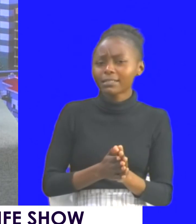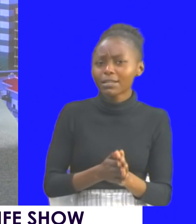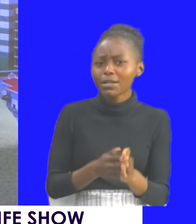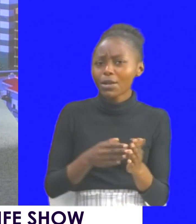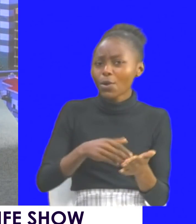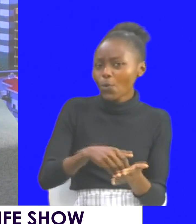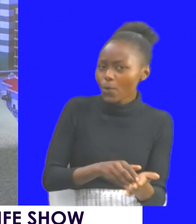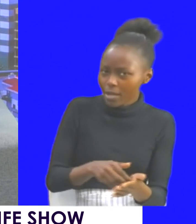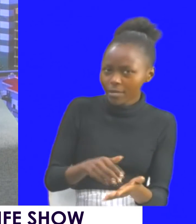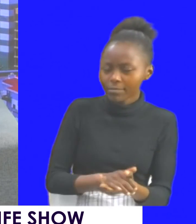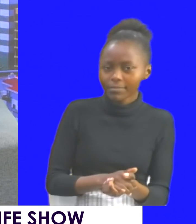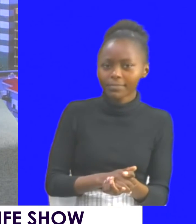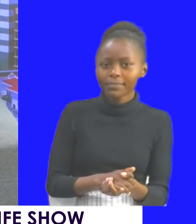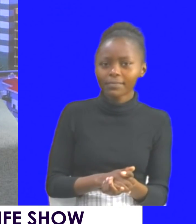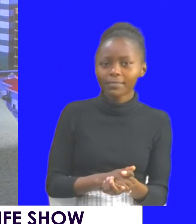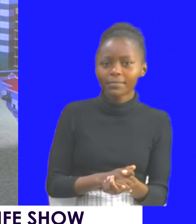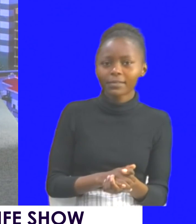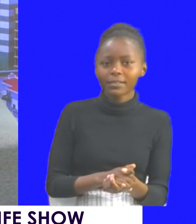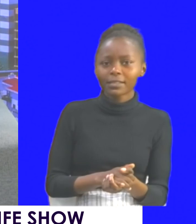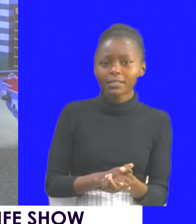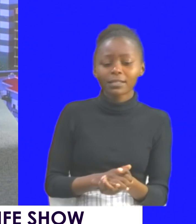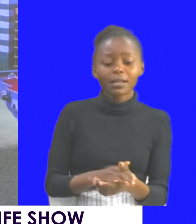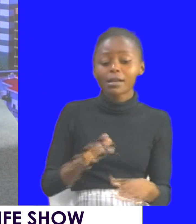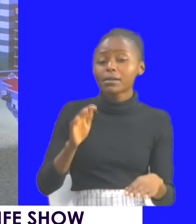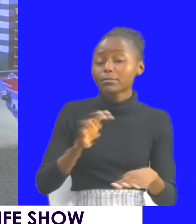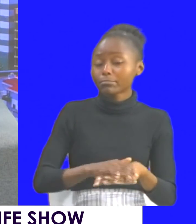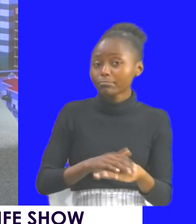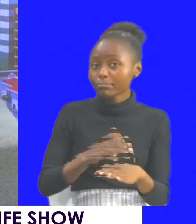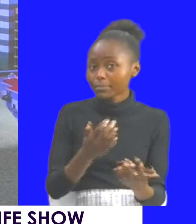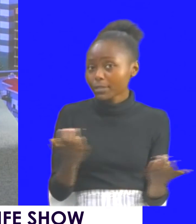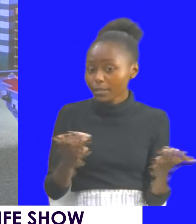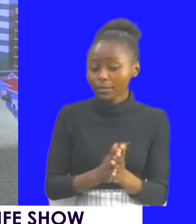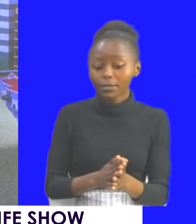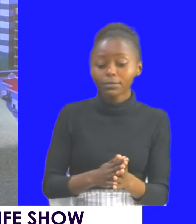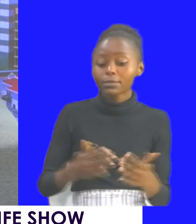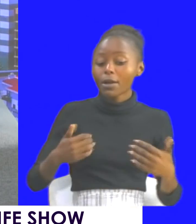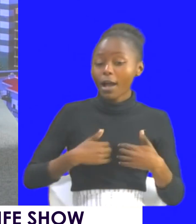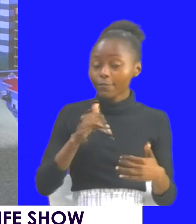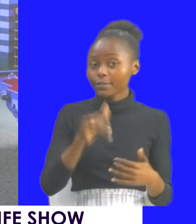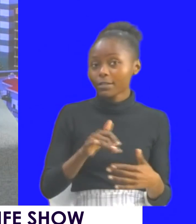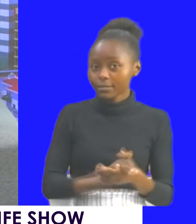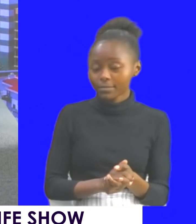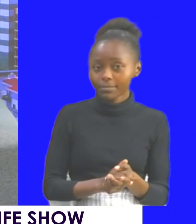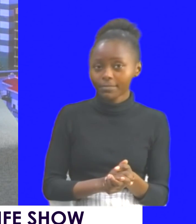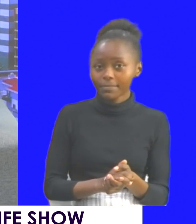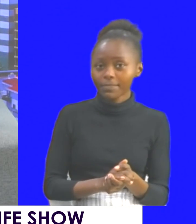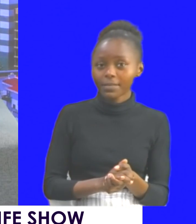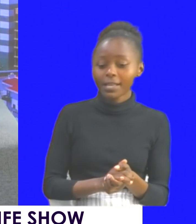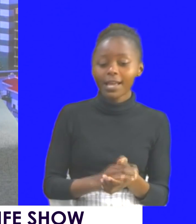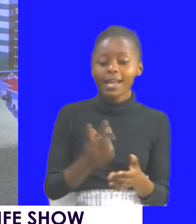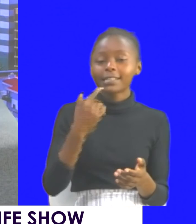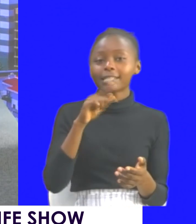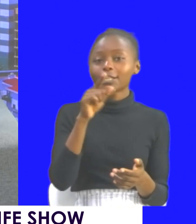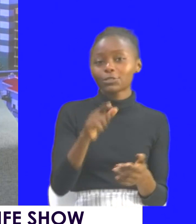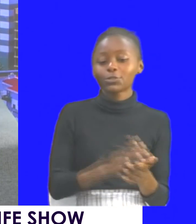being inefficient, it is a right thing. It is a good thing to walk in that kind of fear, because it informs you to